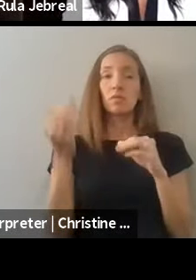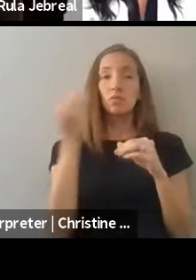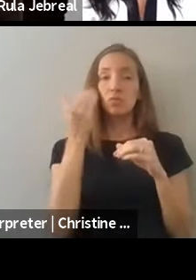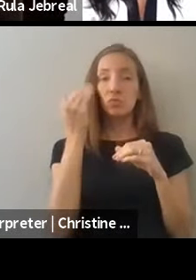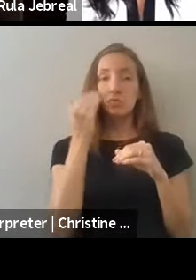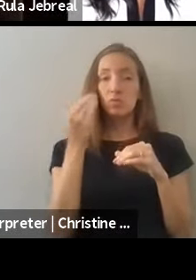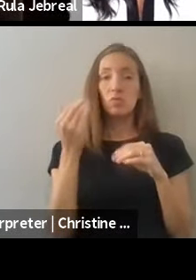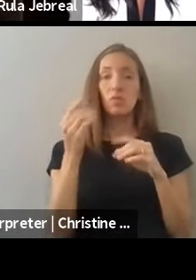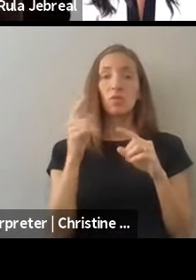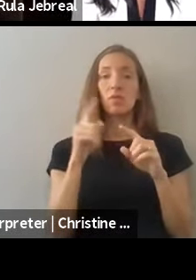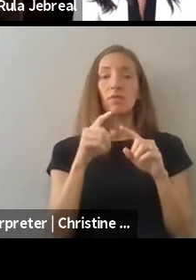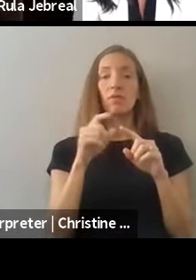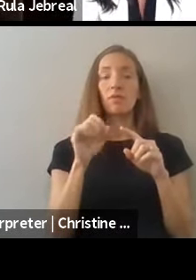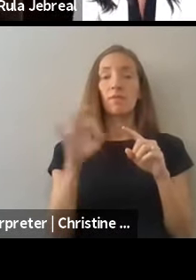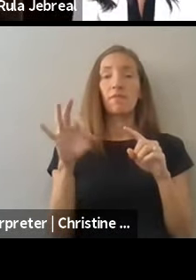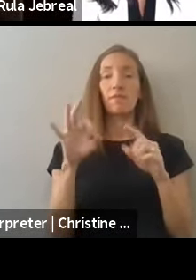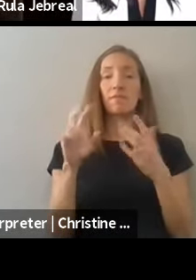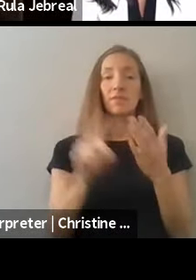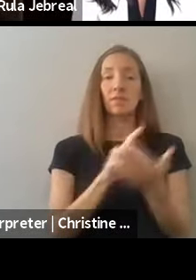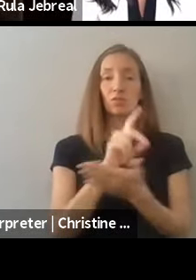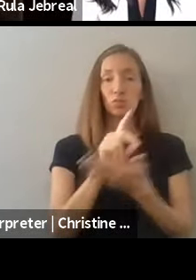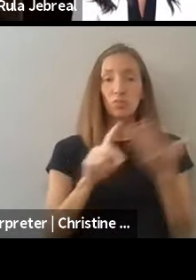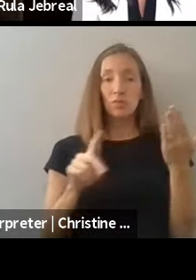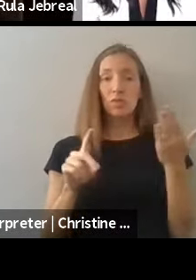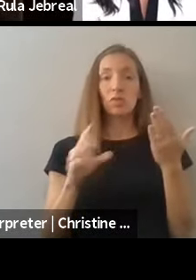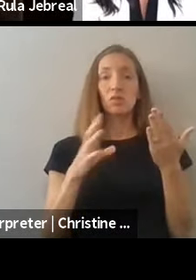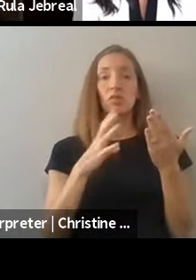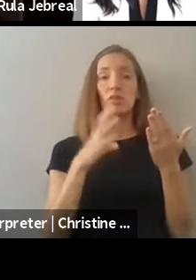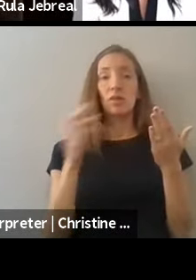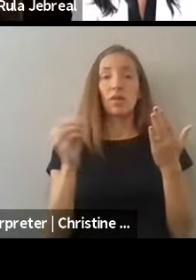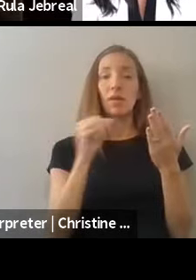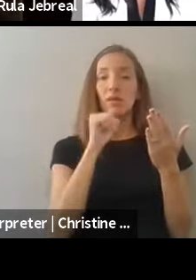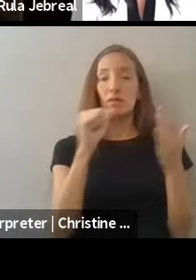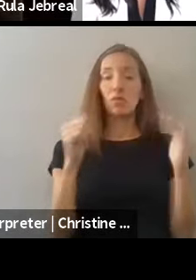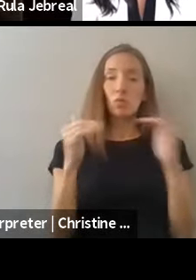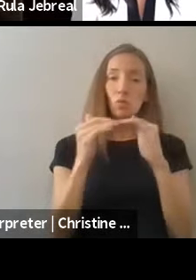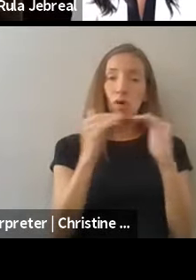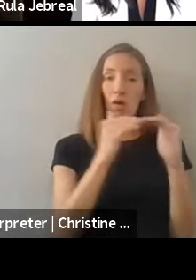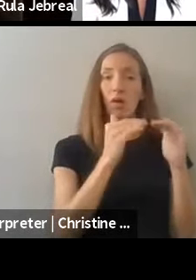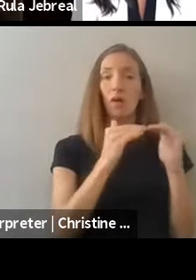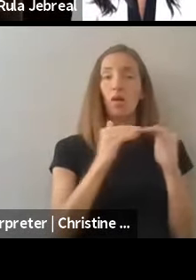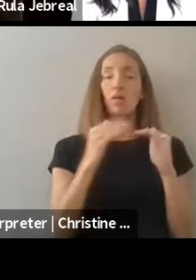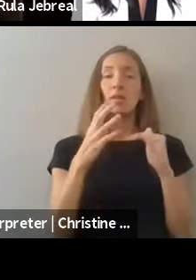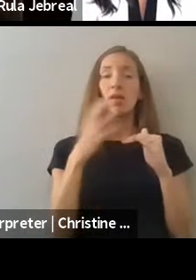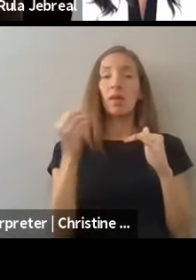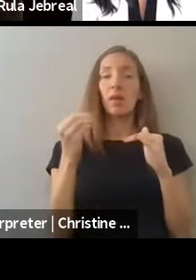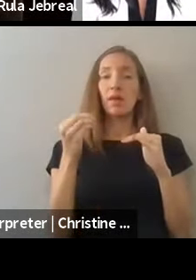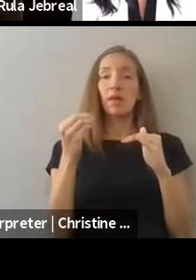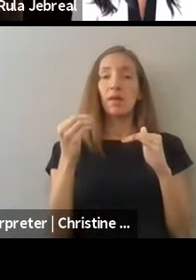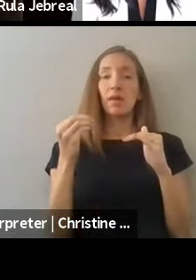of discrimination and inequality and the